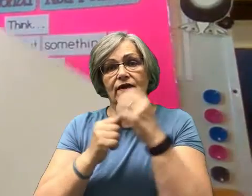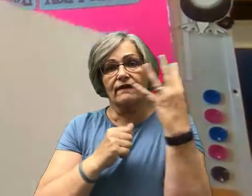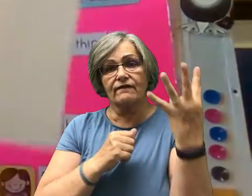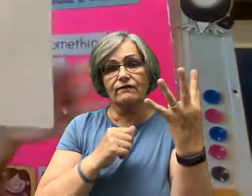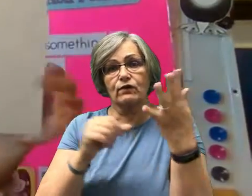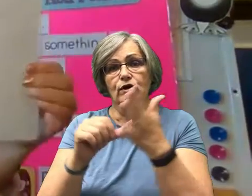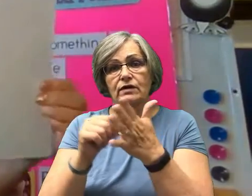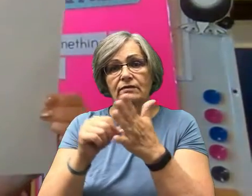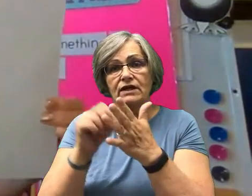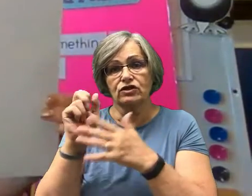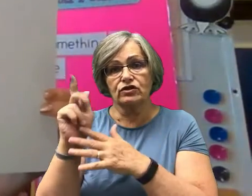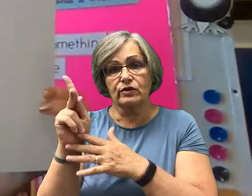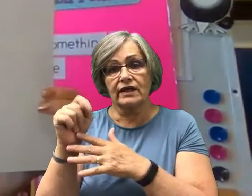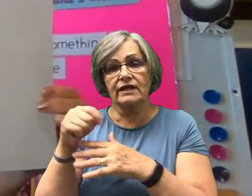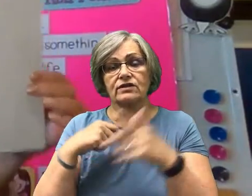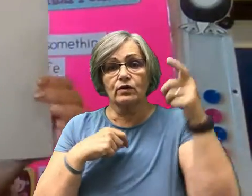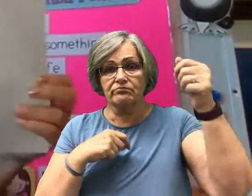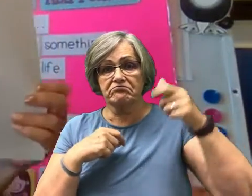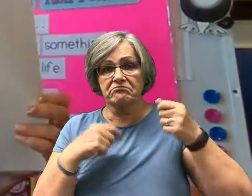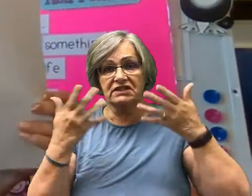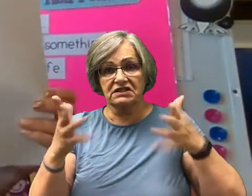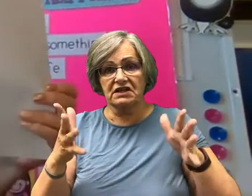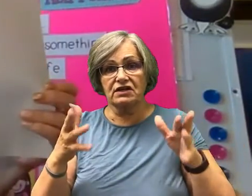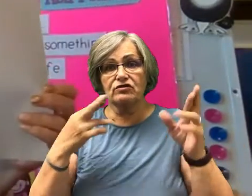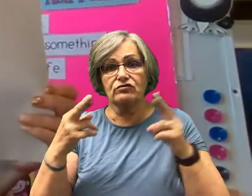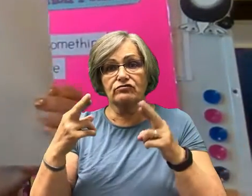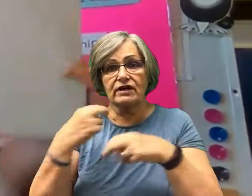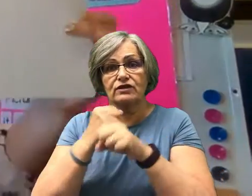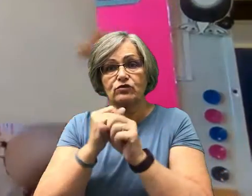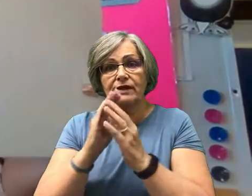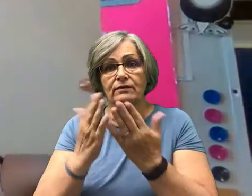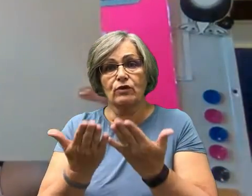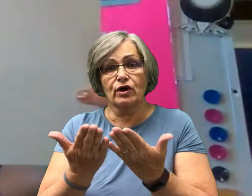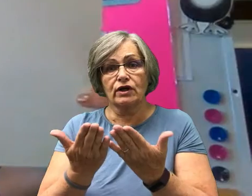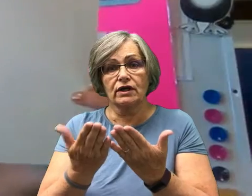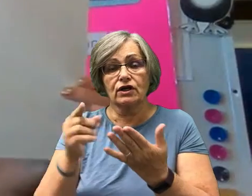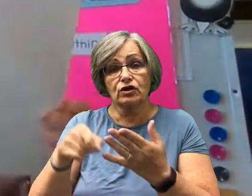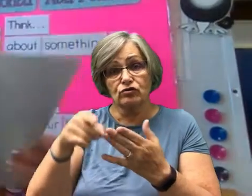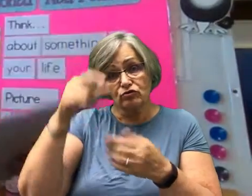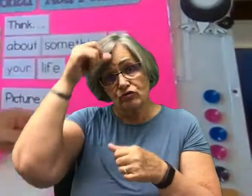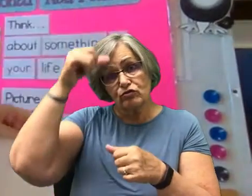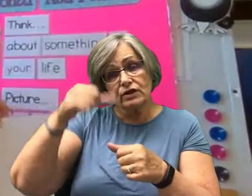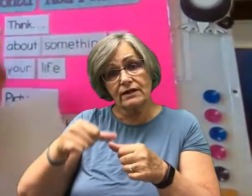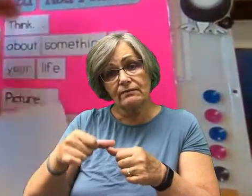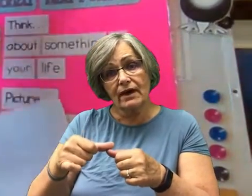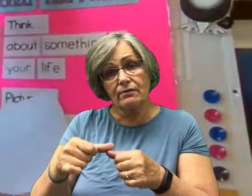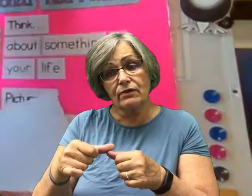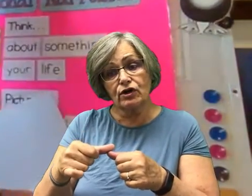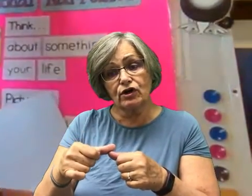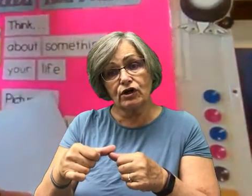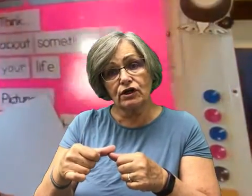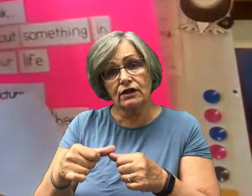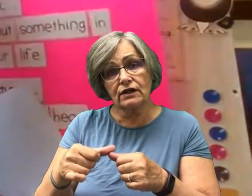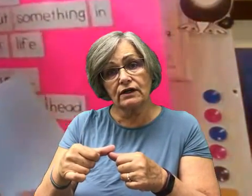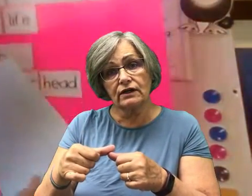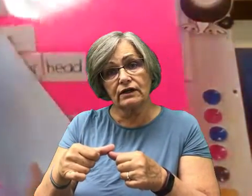can start with 4 pages, okay? All right, so I have them stapled together, ready to make our book. Do you remember,